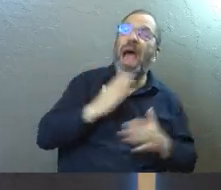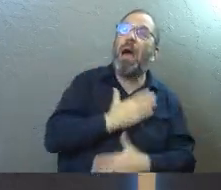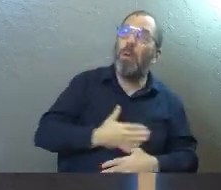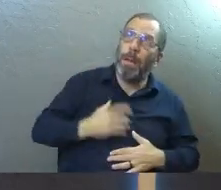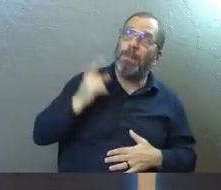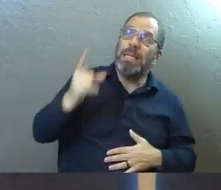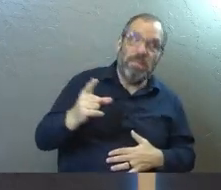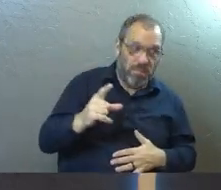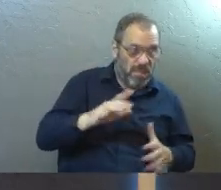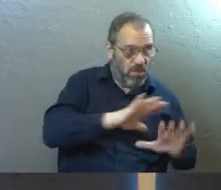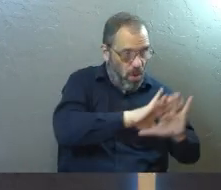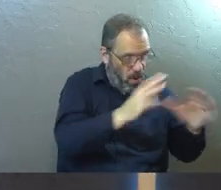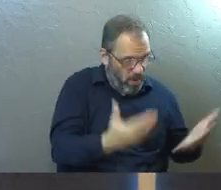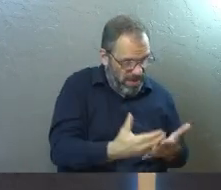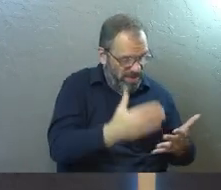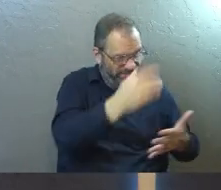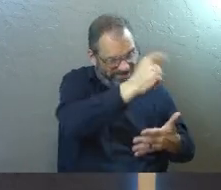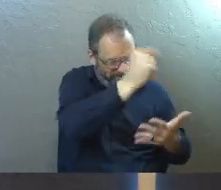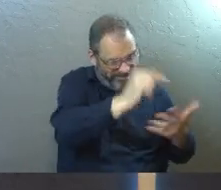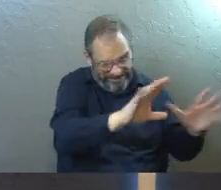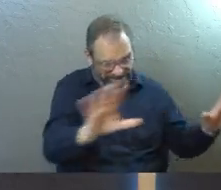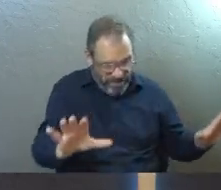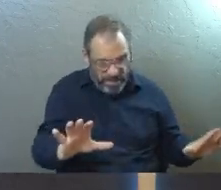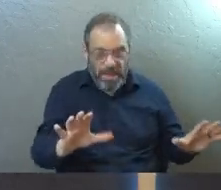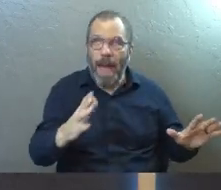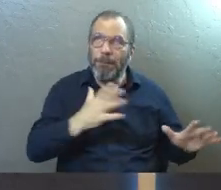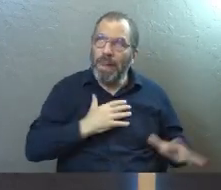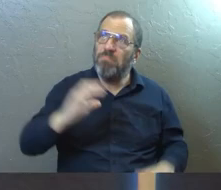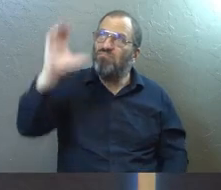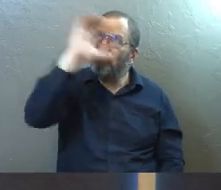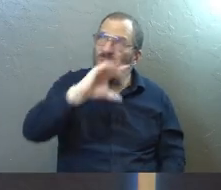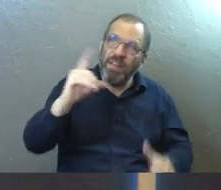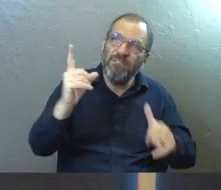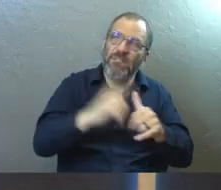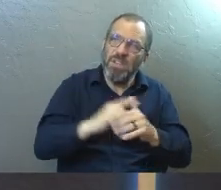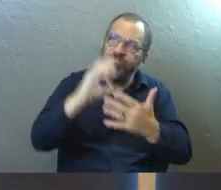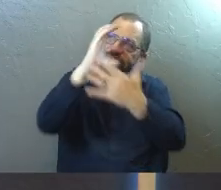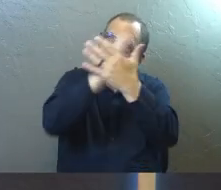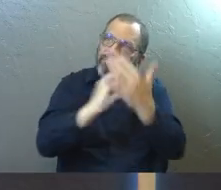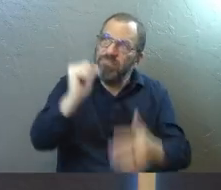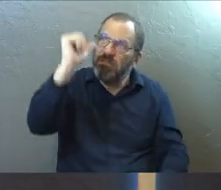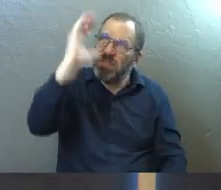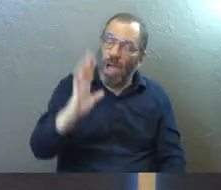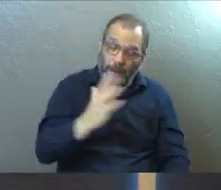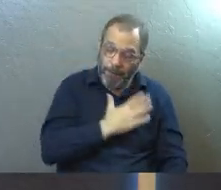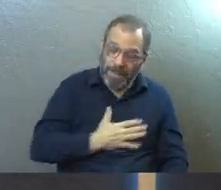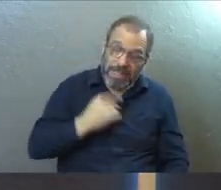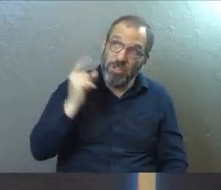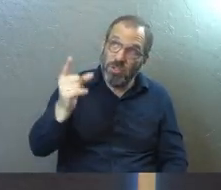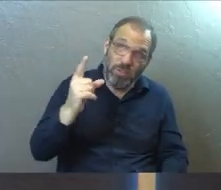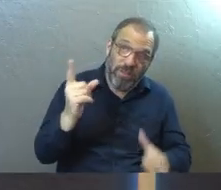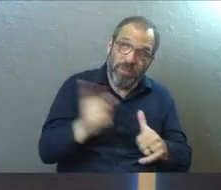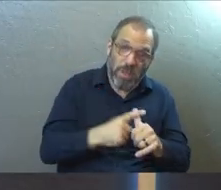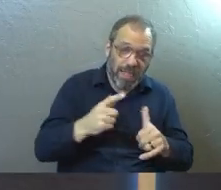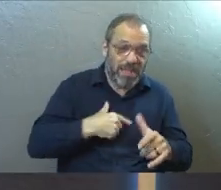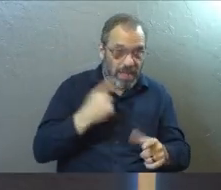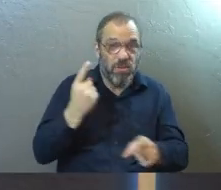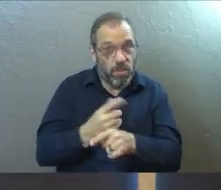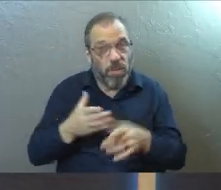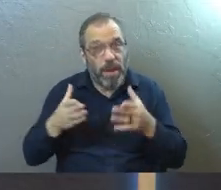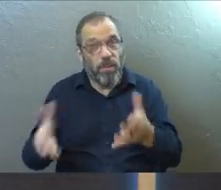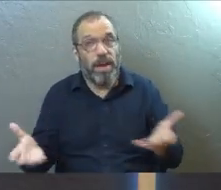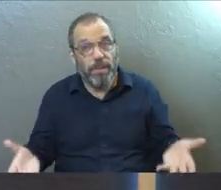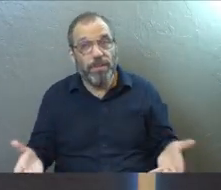you, God, because in the midst of all that is all the other stuff, right? I want to seek you first. I want to please you, God, because if I'm doing what pleases you, I'm going the right